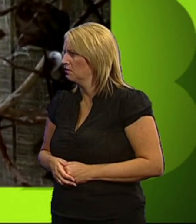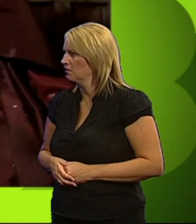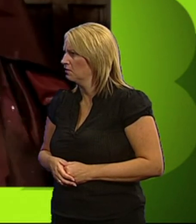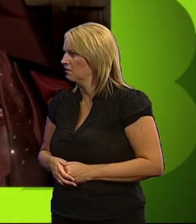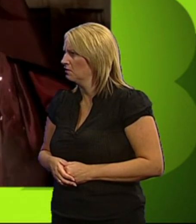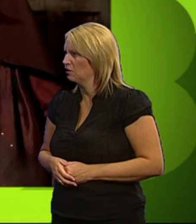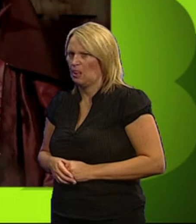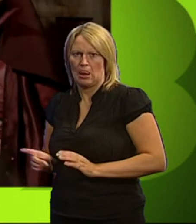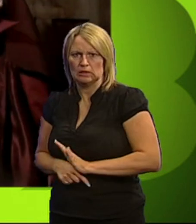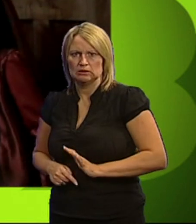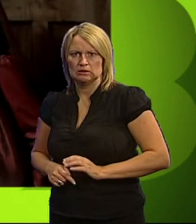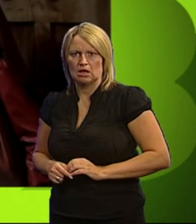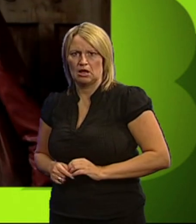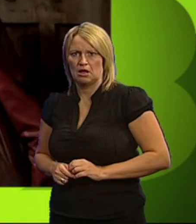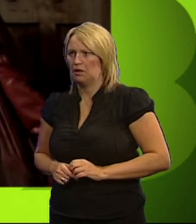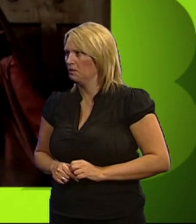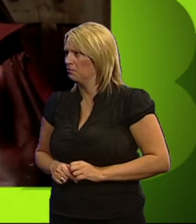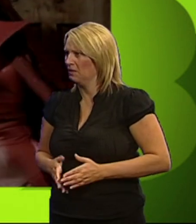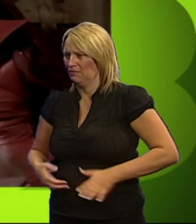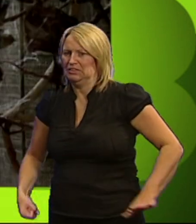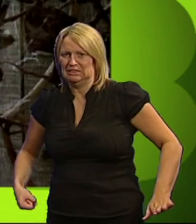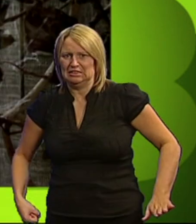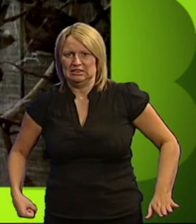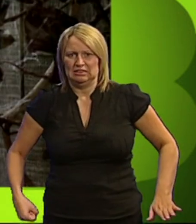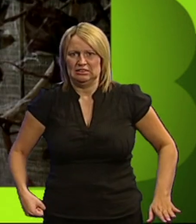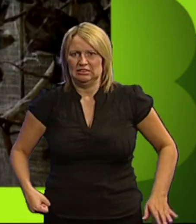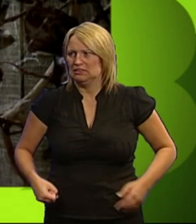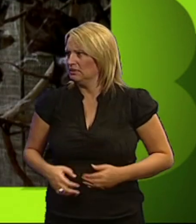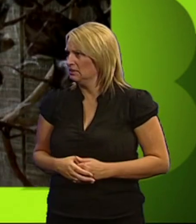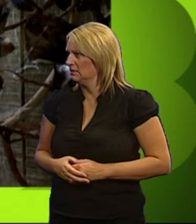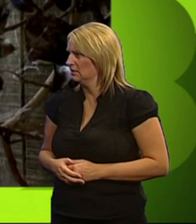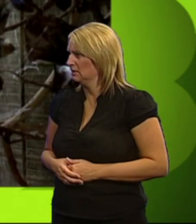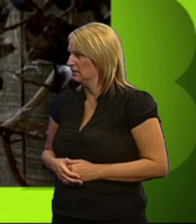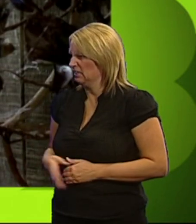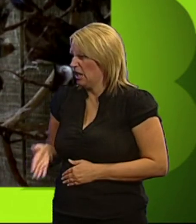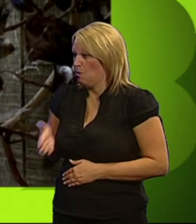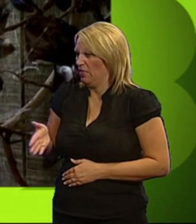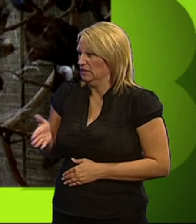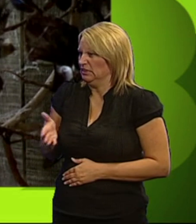You're late. Thanks. Well, let's get on with it.